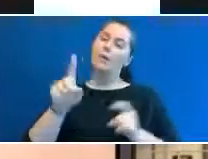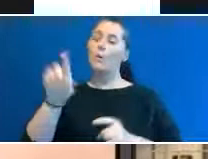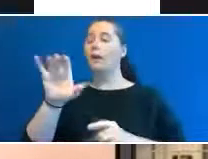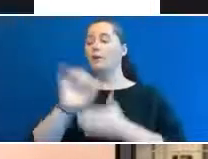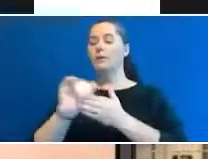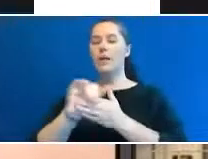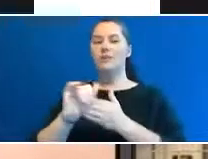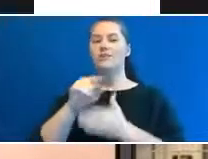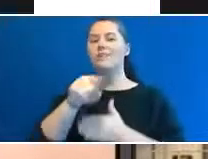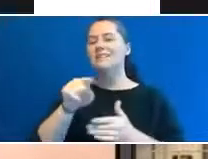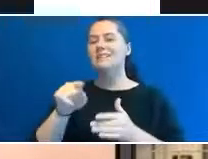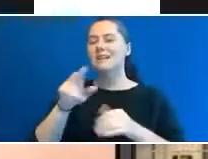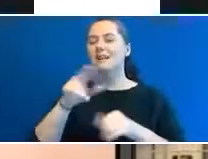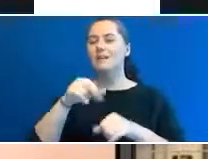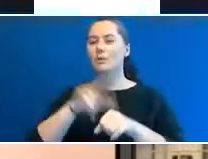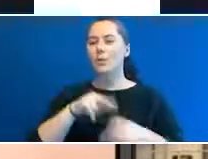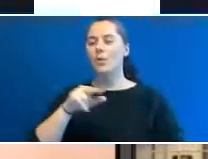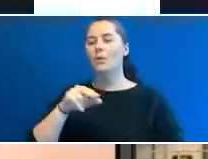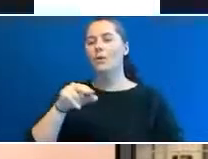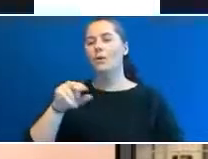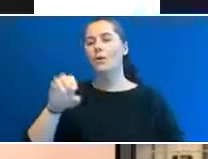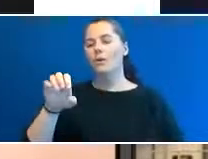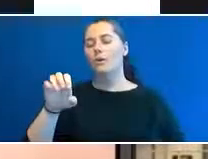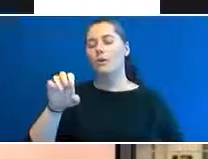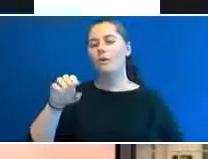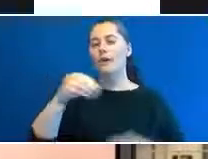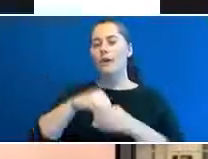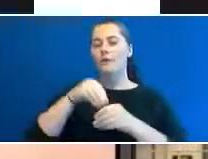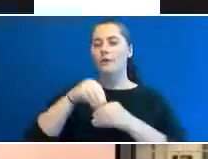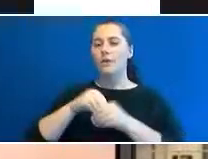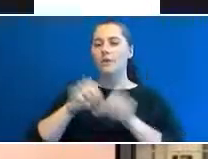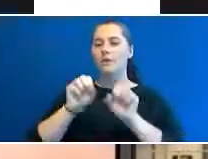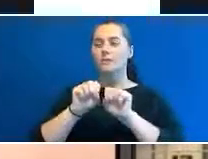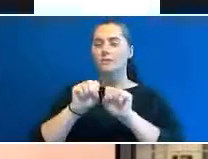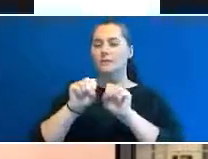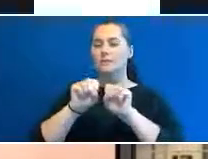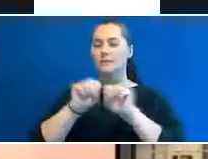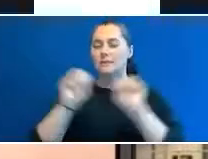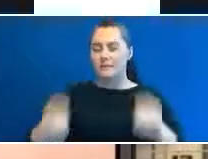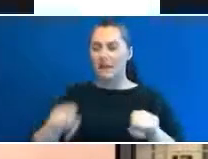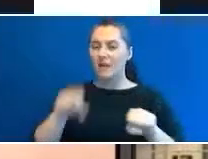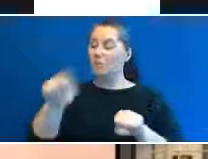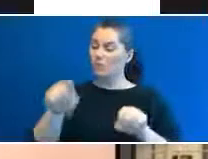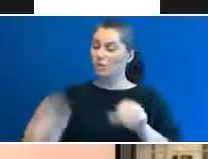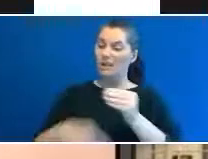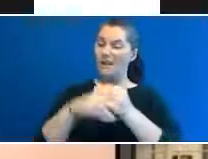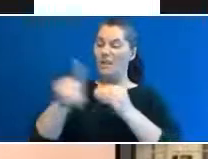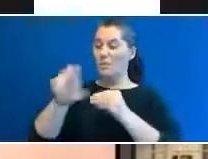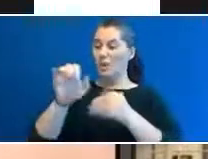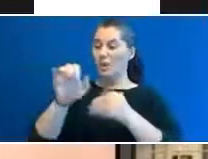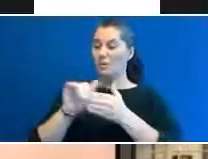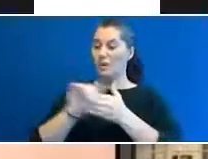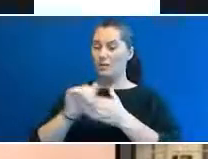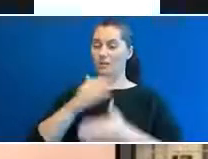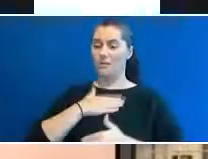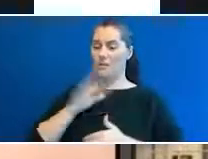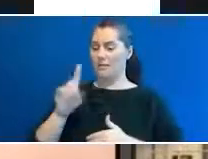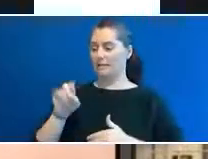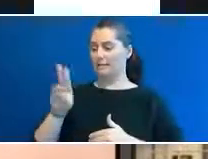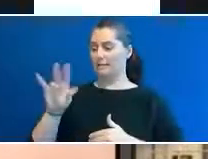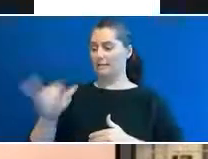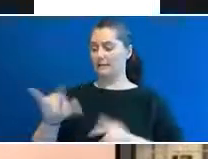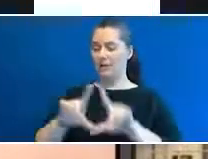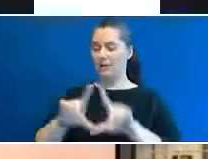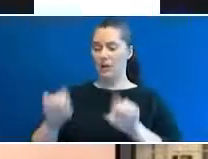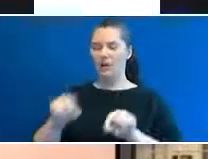envelope system where you can put $100 on my DIVVY card, and you don't have to worry about me overspending, spending the wrong